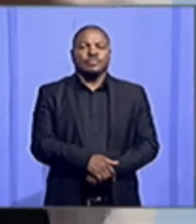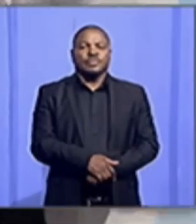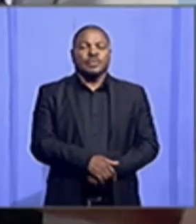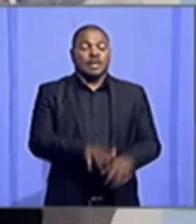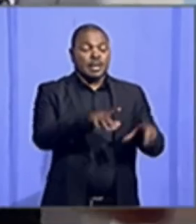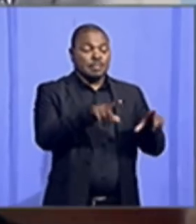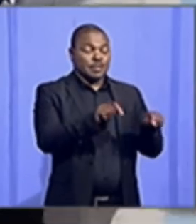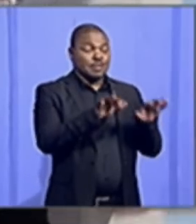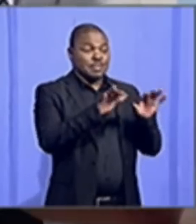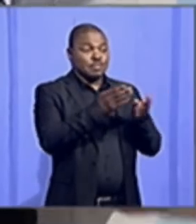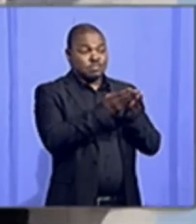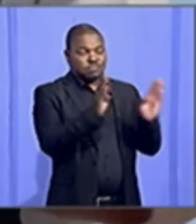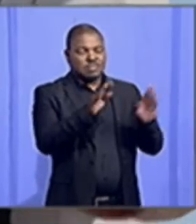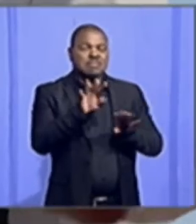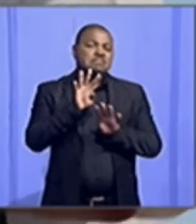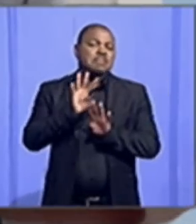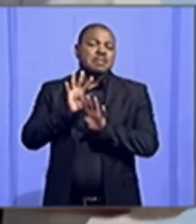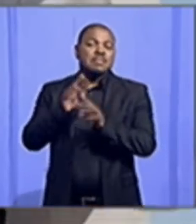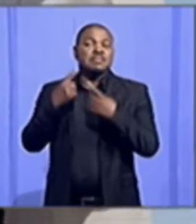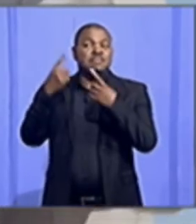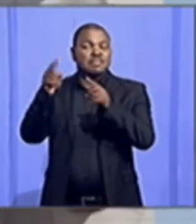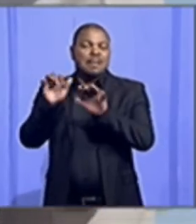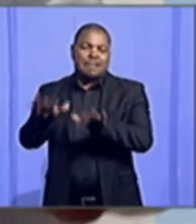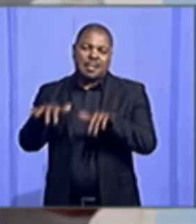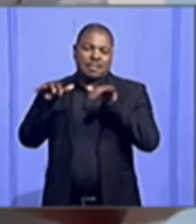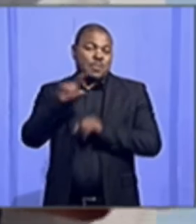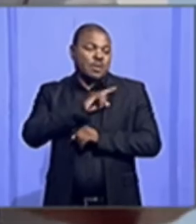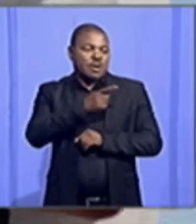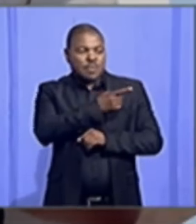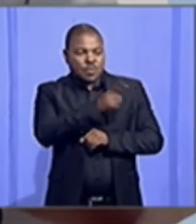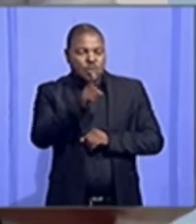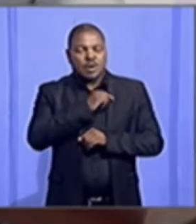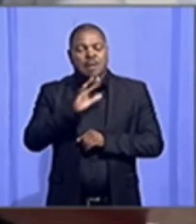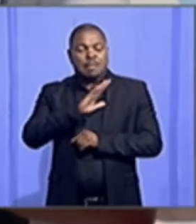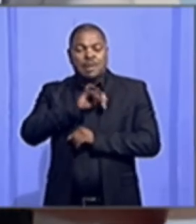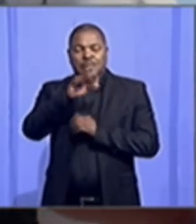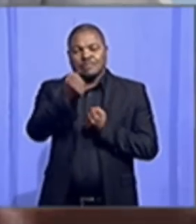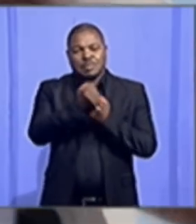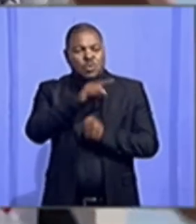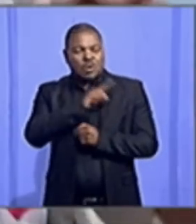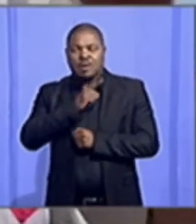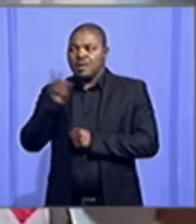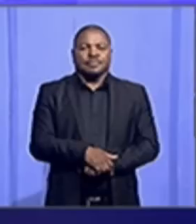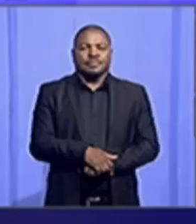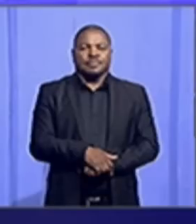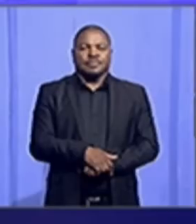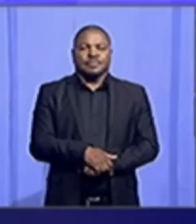Baahi ba Cape Town ba bile le mohanto o lebang parlamenteng wa o tshehetsa baahi ba Palestina kgahlanong le Israel.